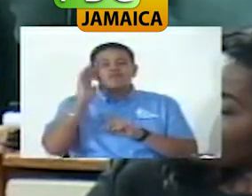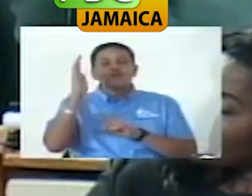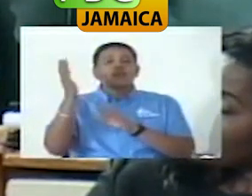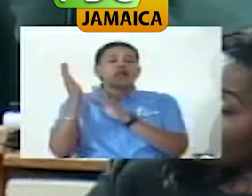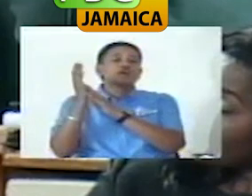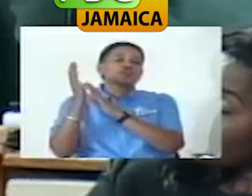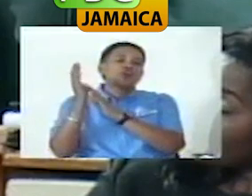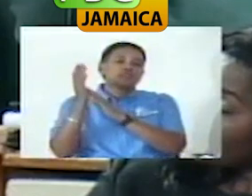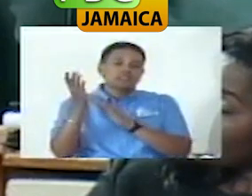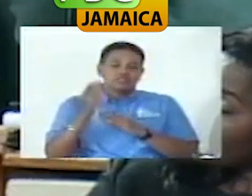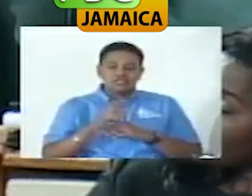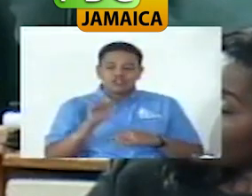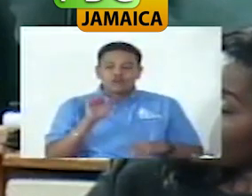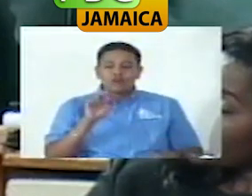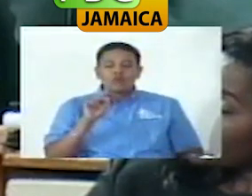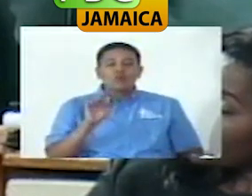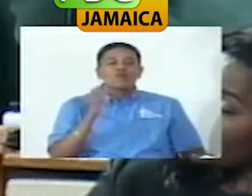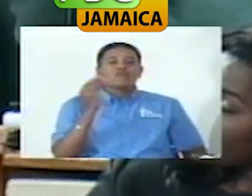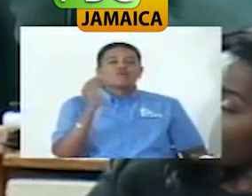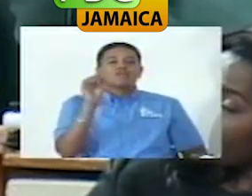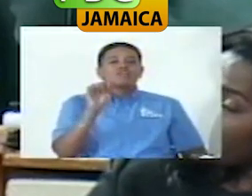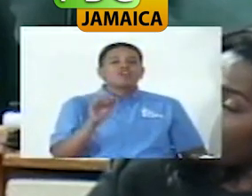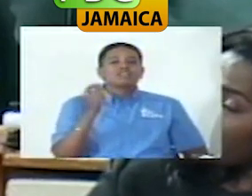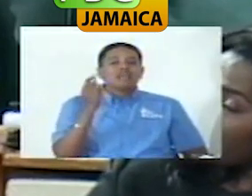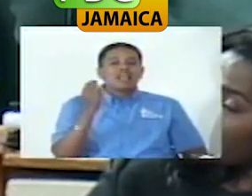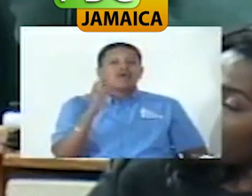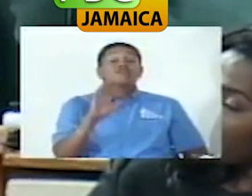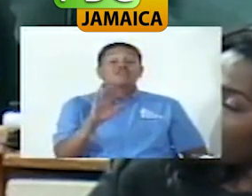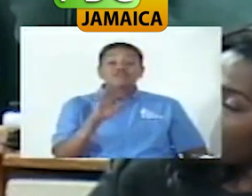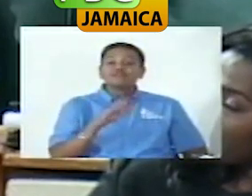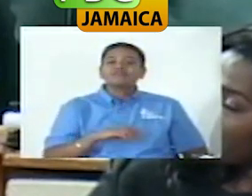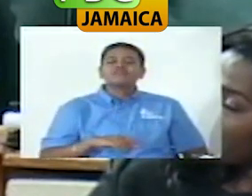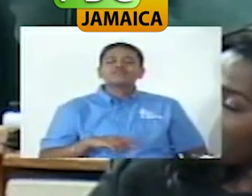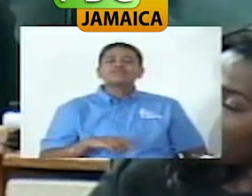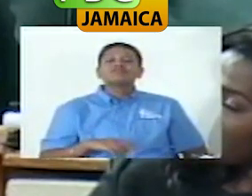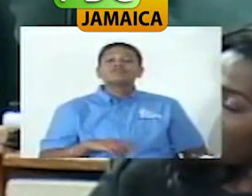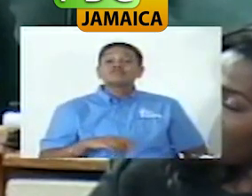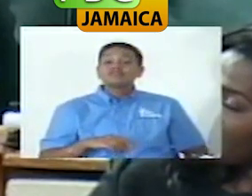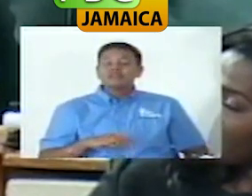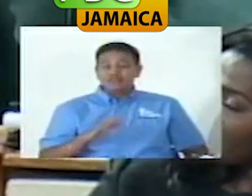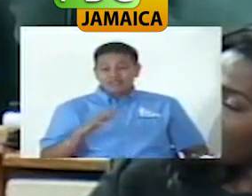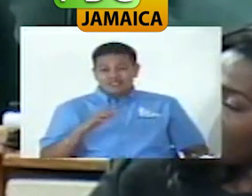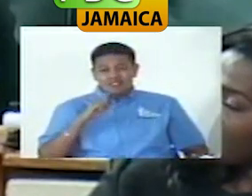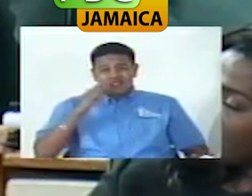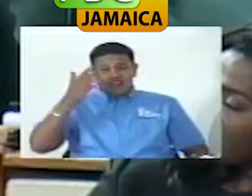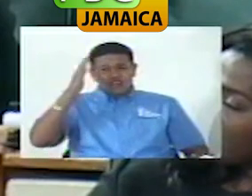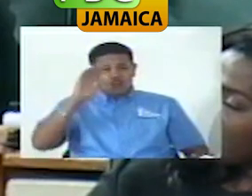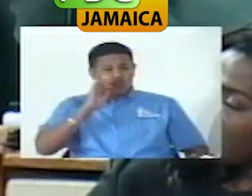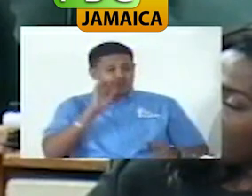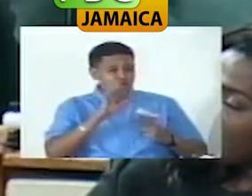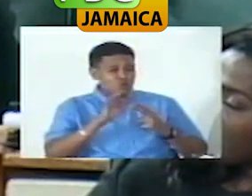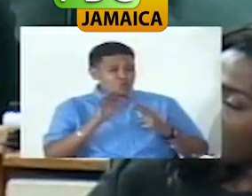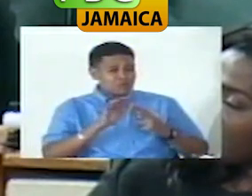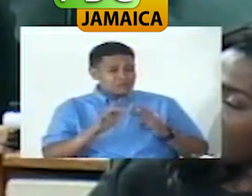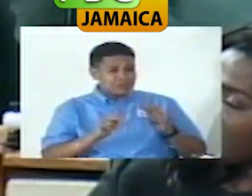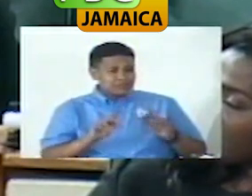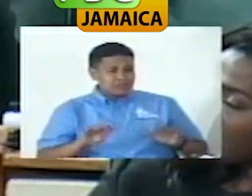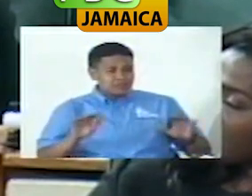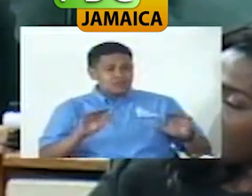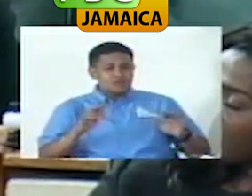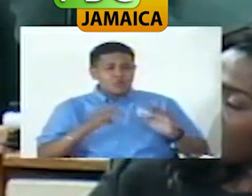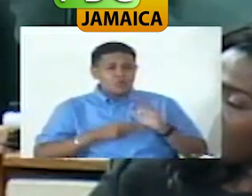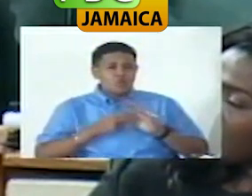exalted. Luke 14:11. And therefore, as God's chosen people,